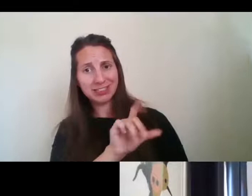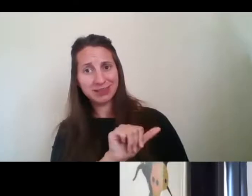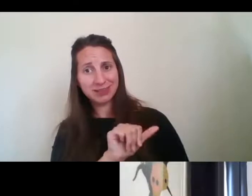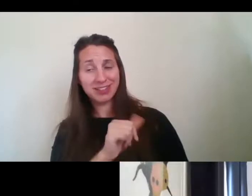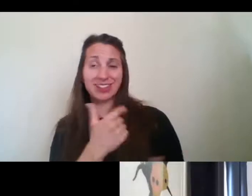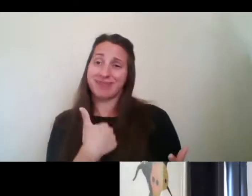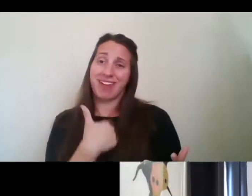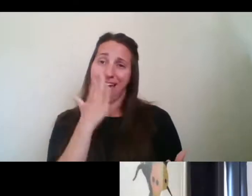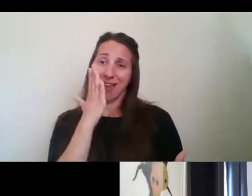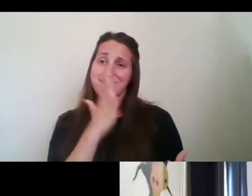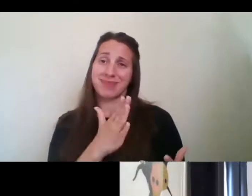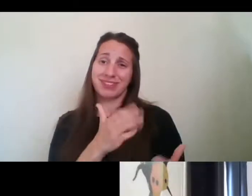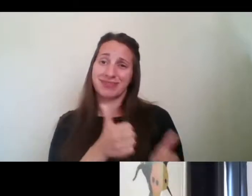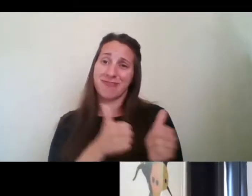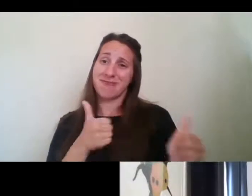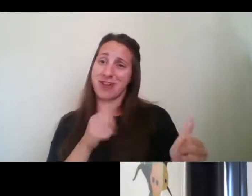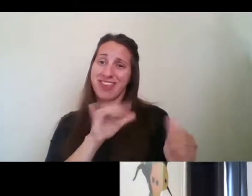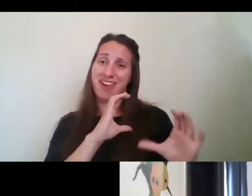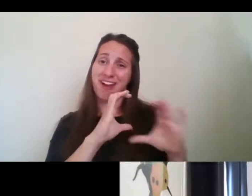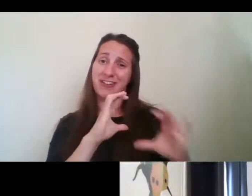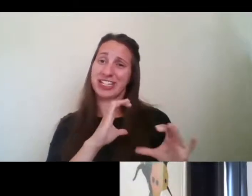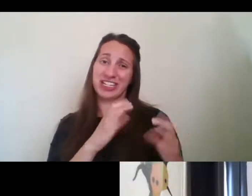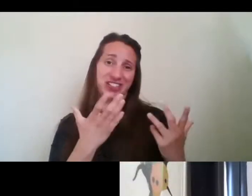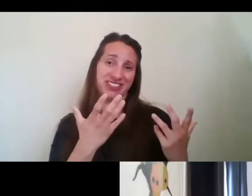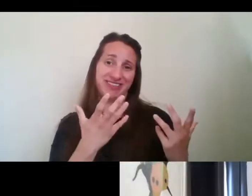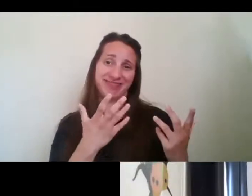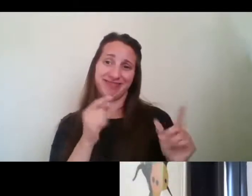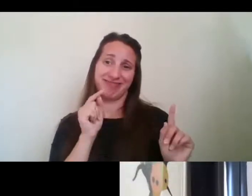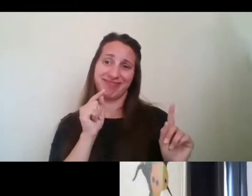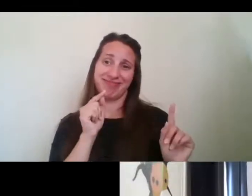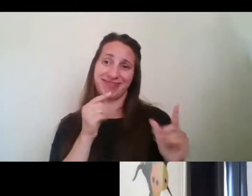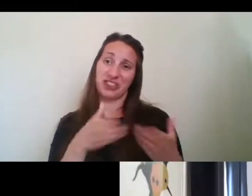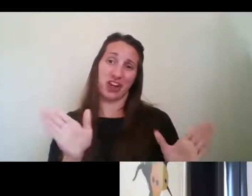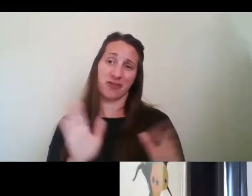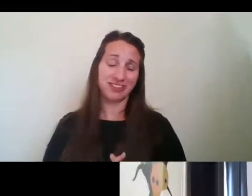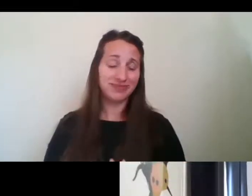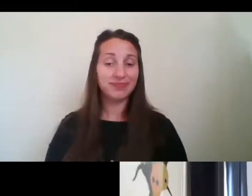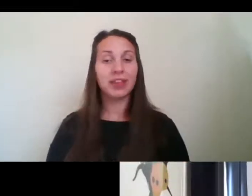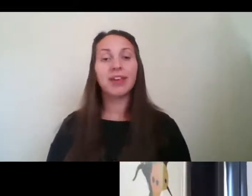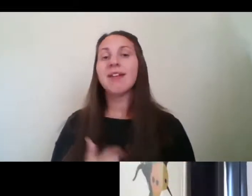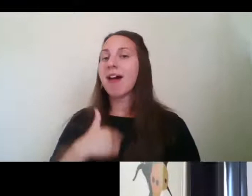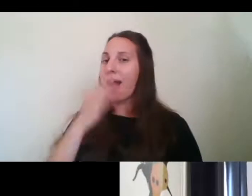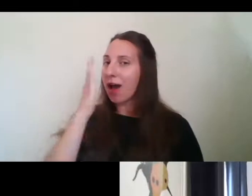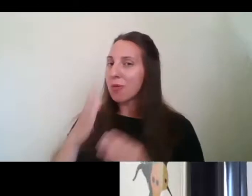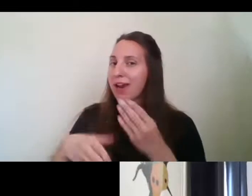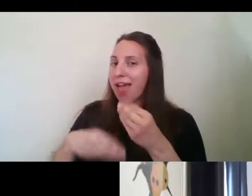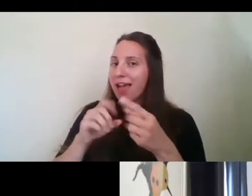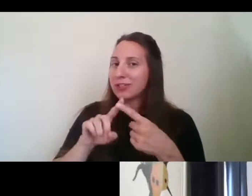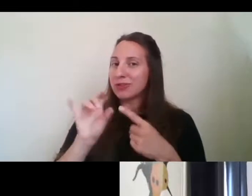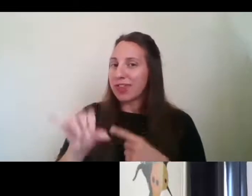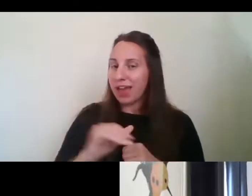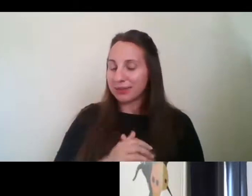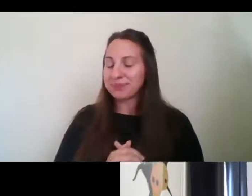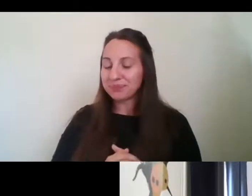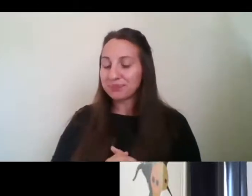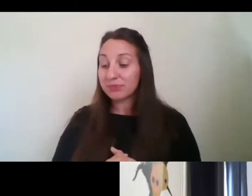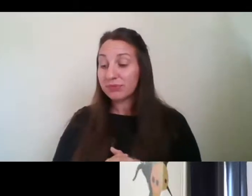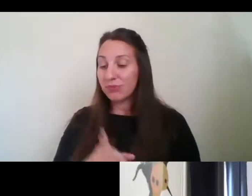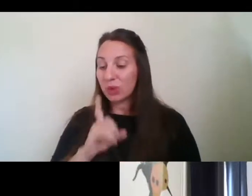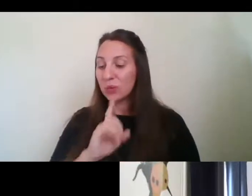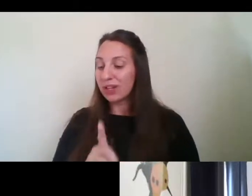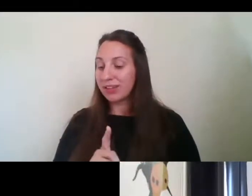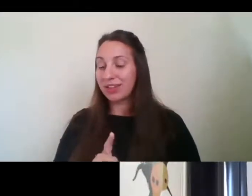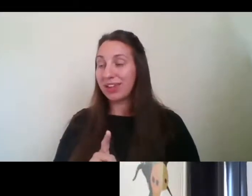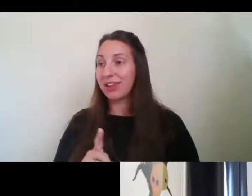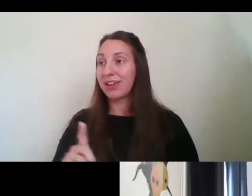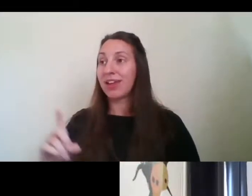bit. Mm-hmm. And I would add to that, one of the things that I say to people is at the end of the day, everyone